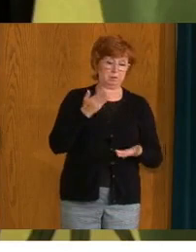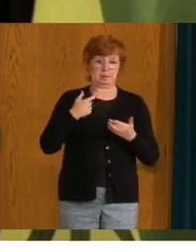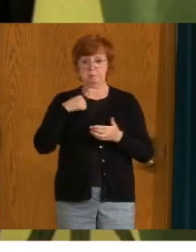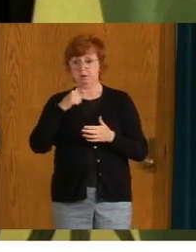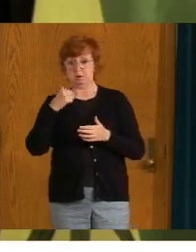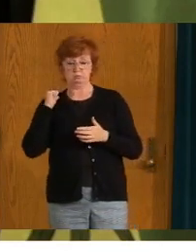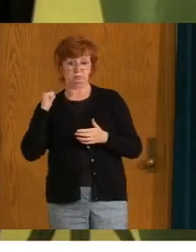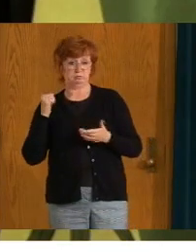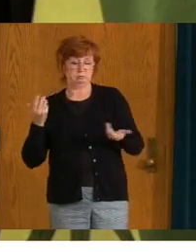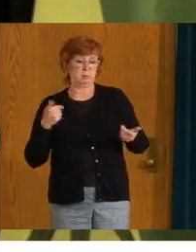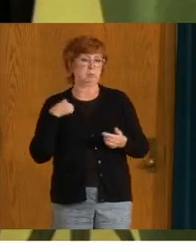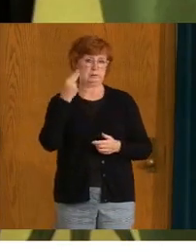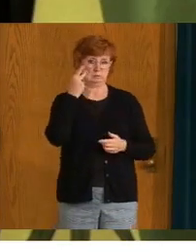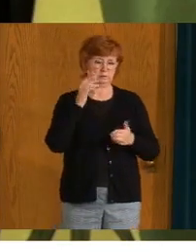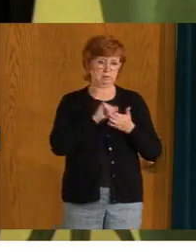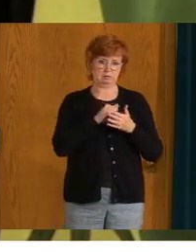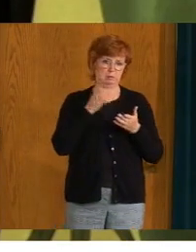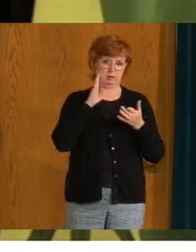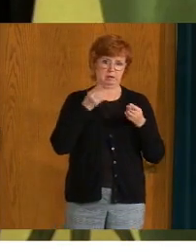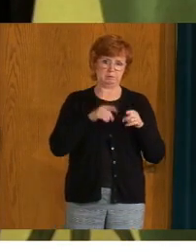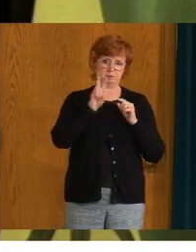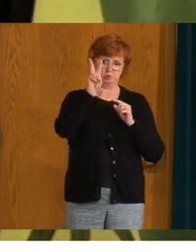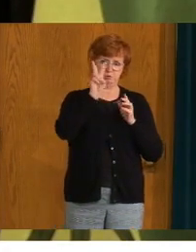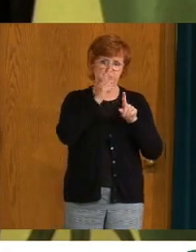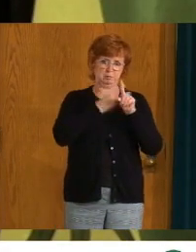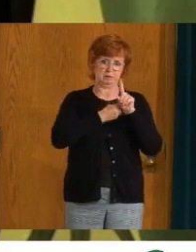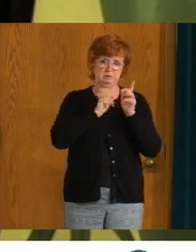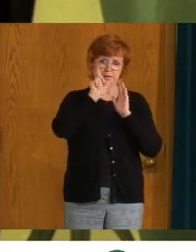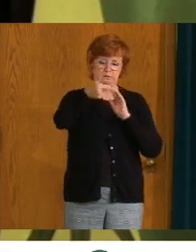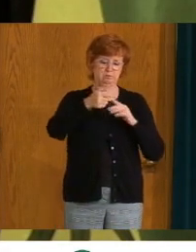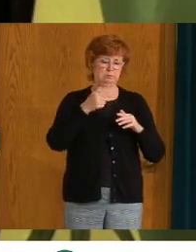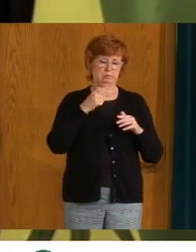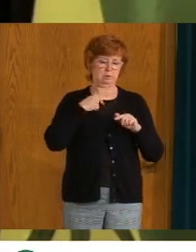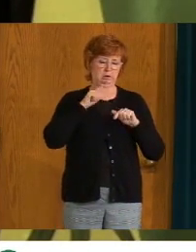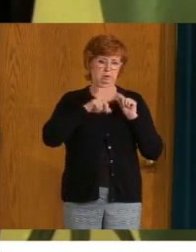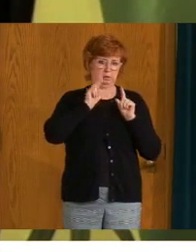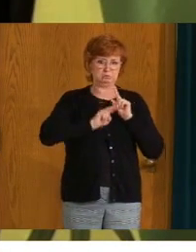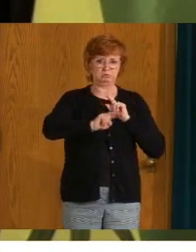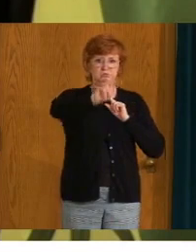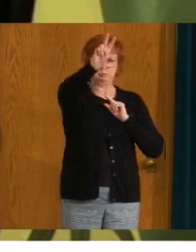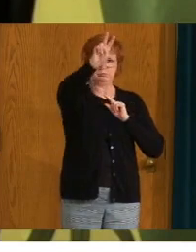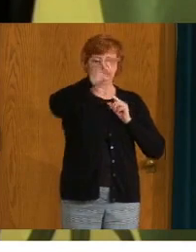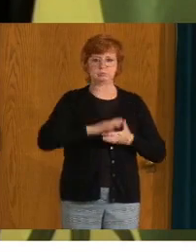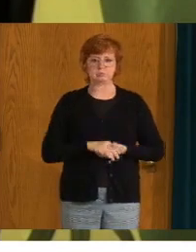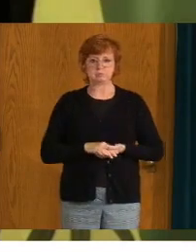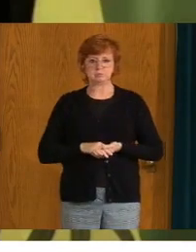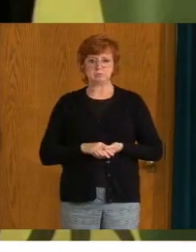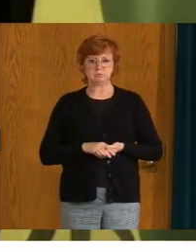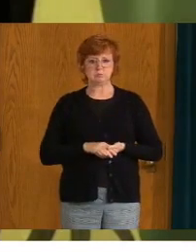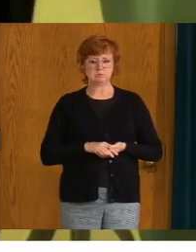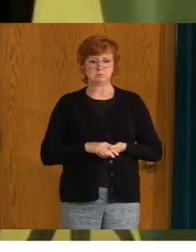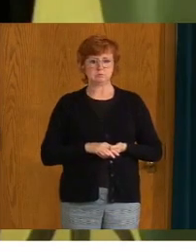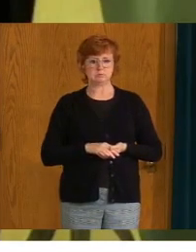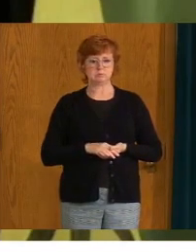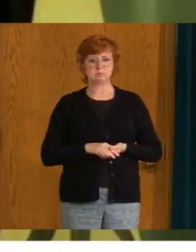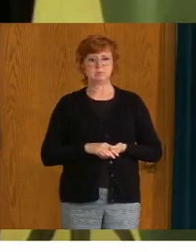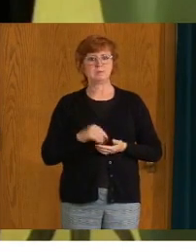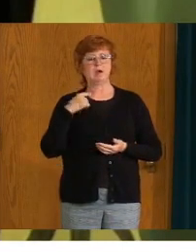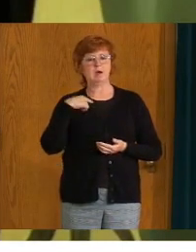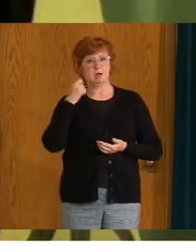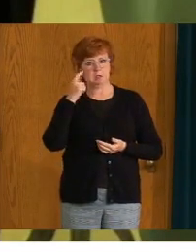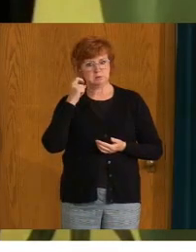looks like almost 2 months out from today. But I think you'll see traffic flows somewhat different.